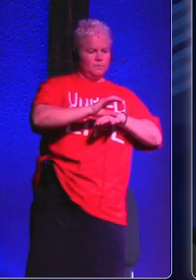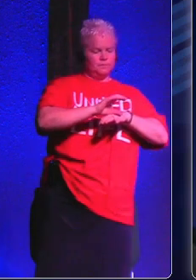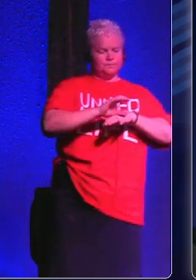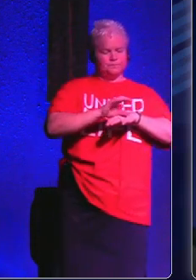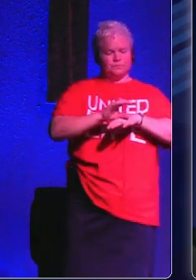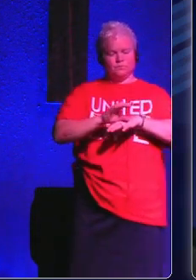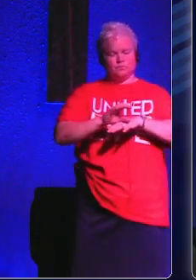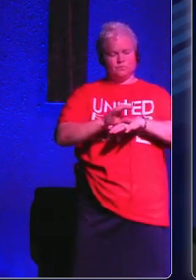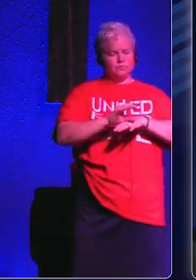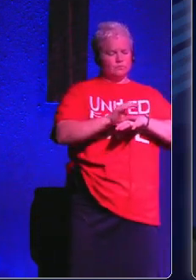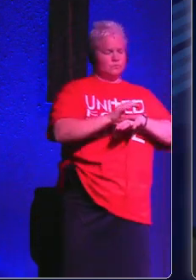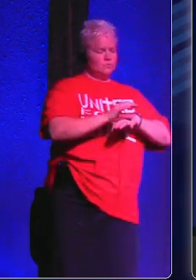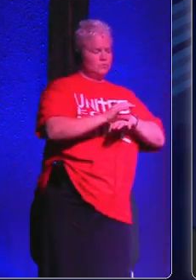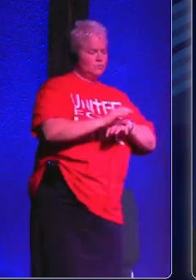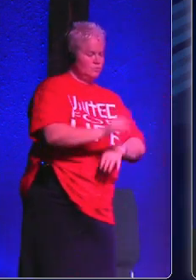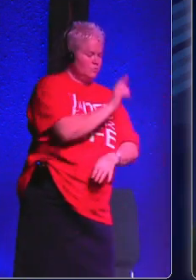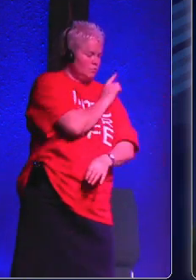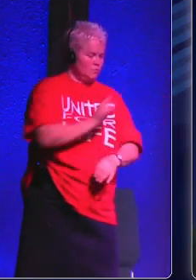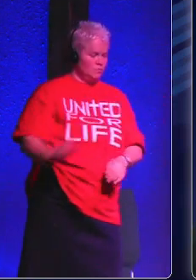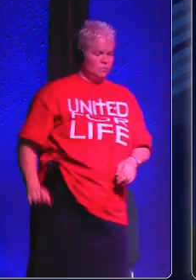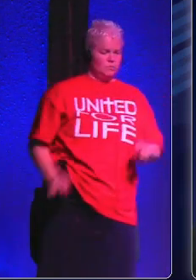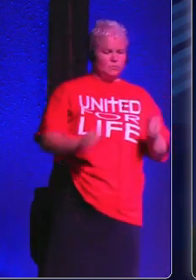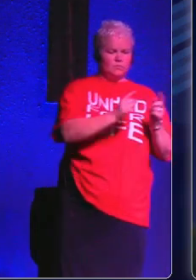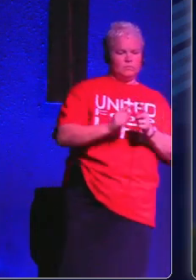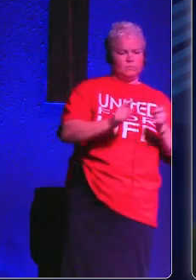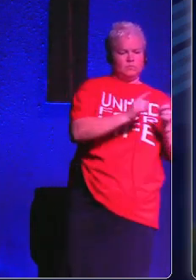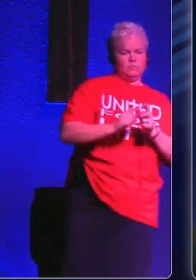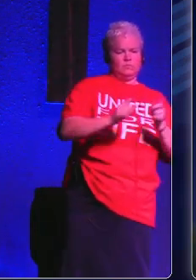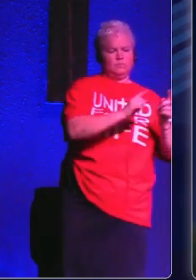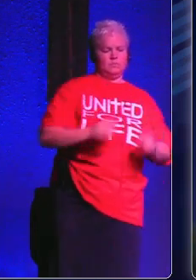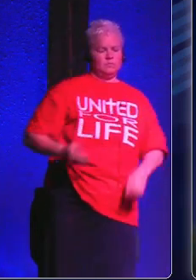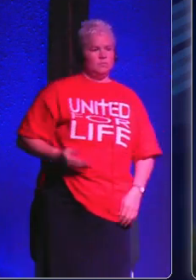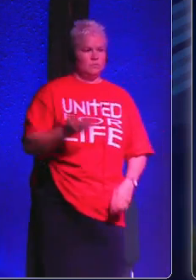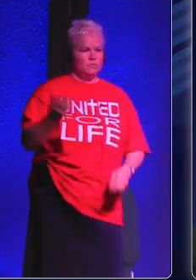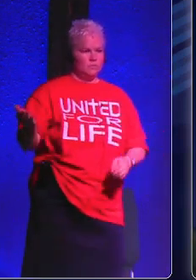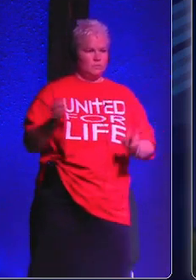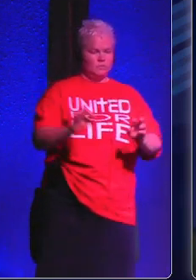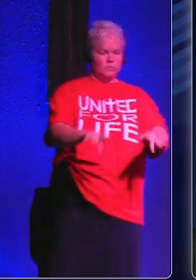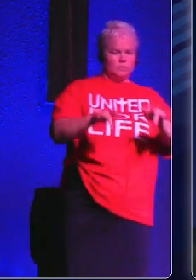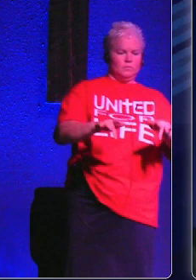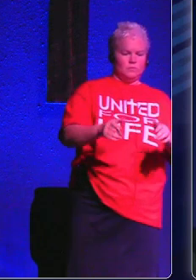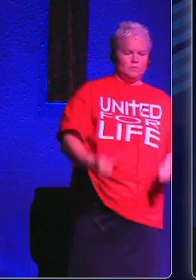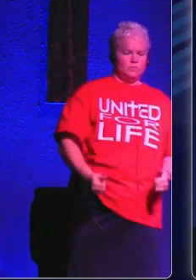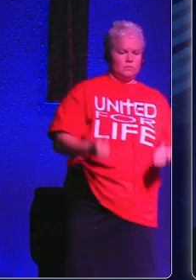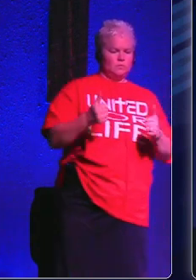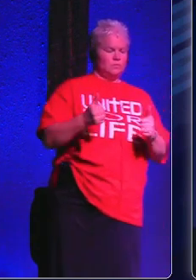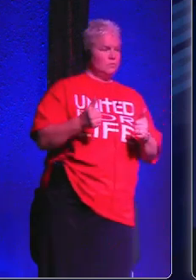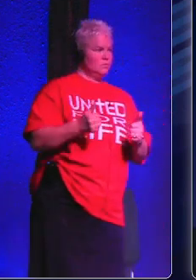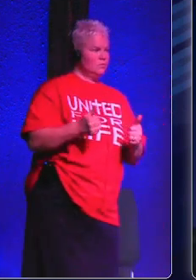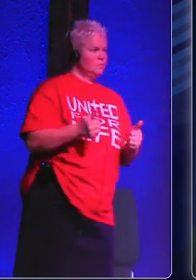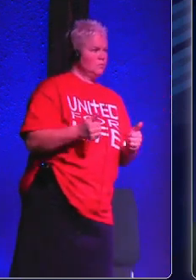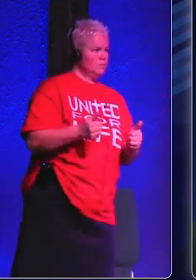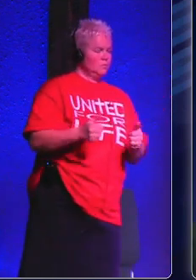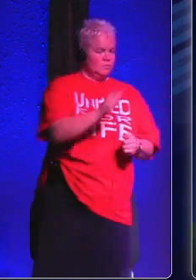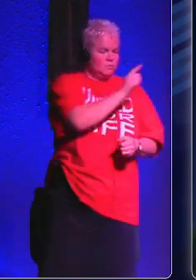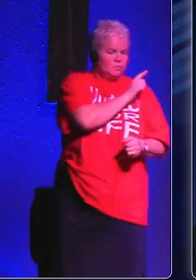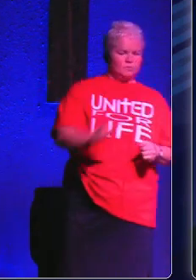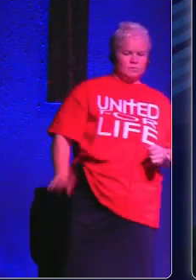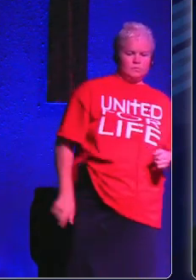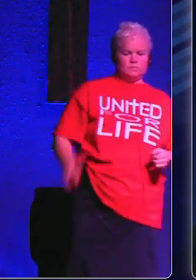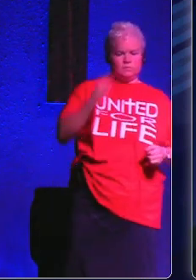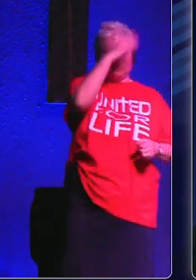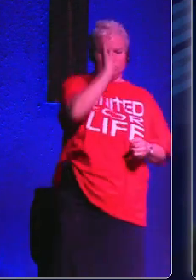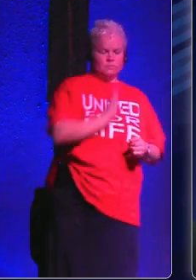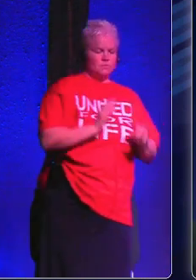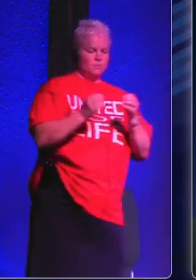church up. Lord, you're doing things. You're touching lives. And Lord God,